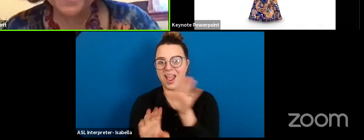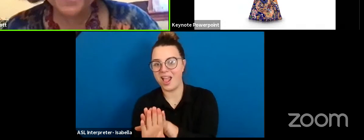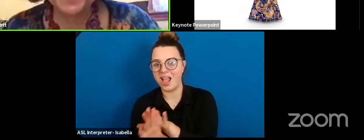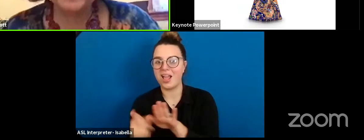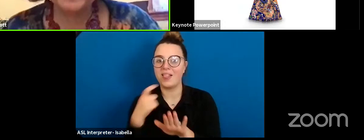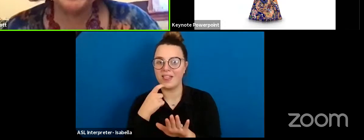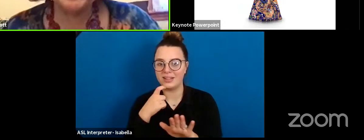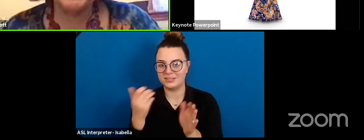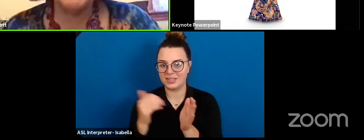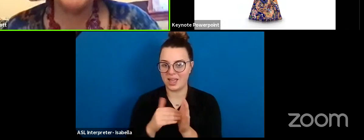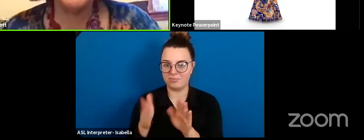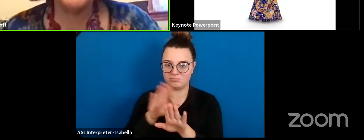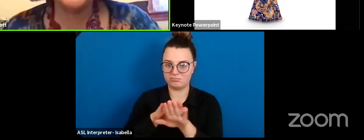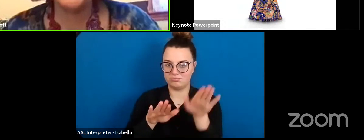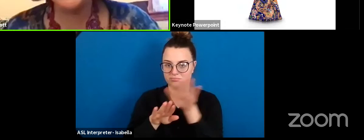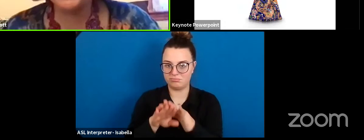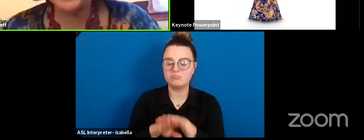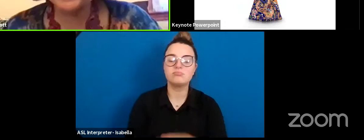Next.